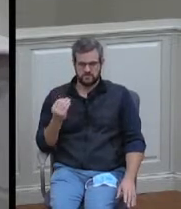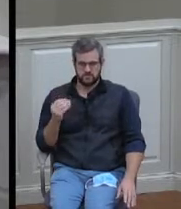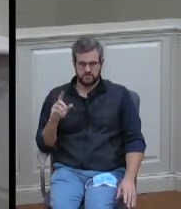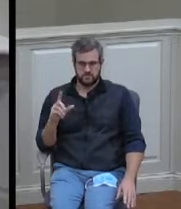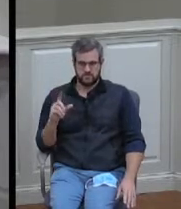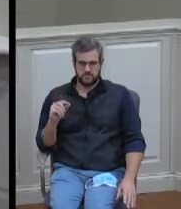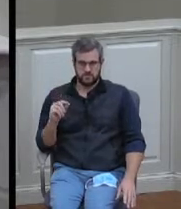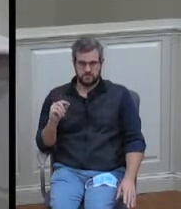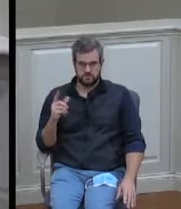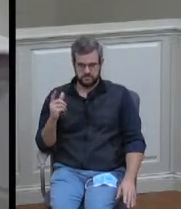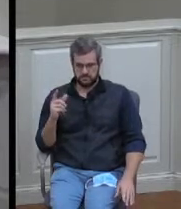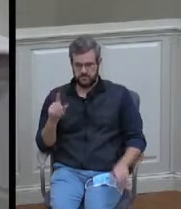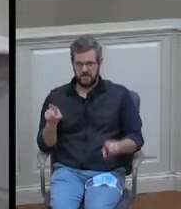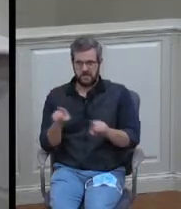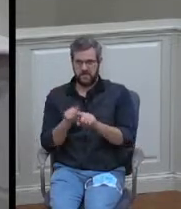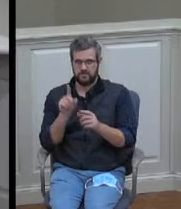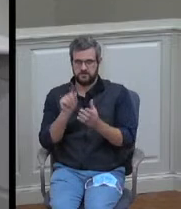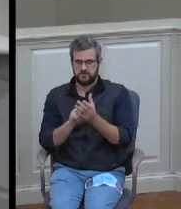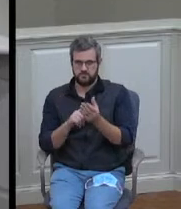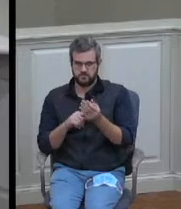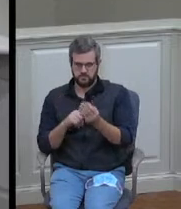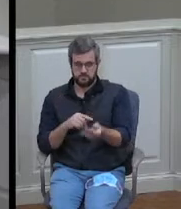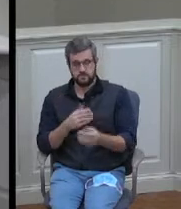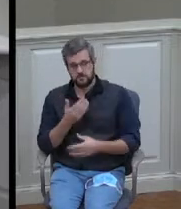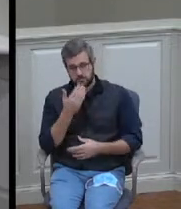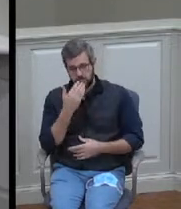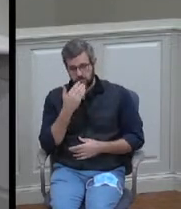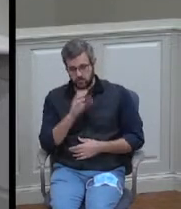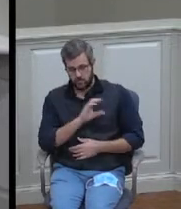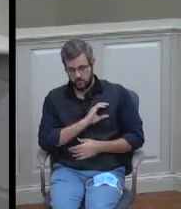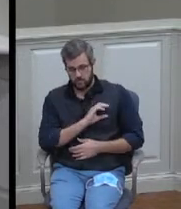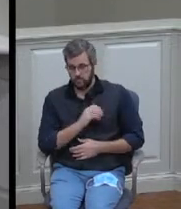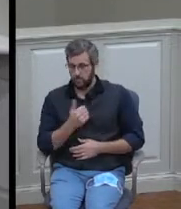12/14/20 as presented. Thank you, Mr. Cottle. Is there a second?